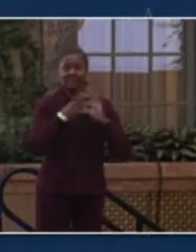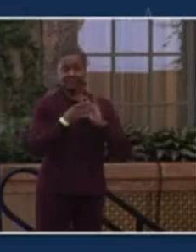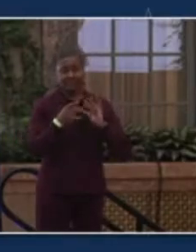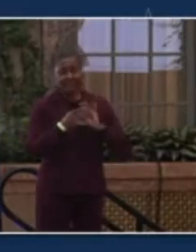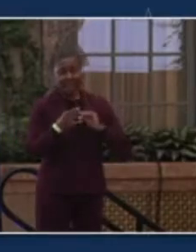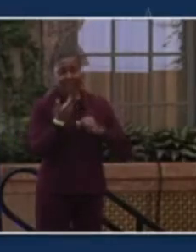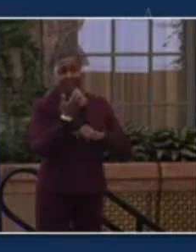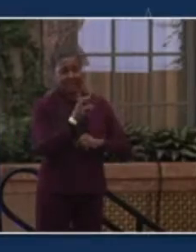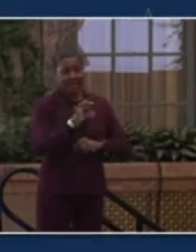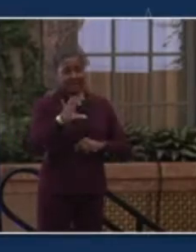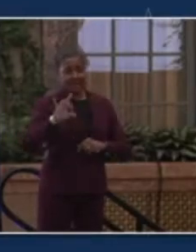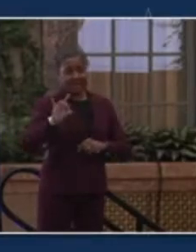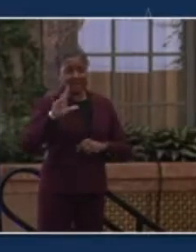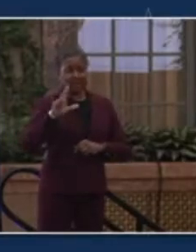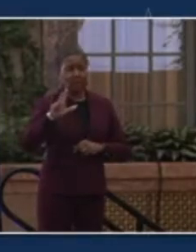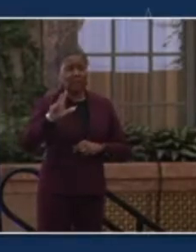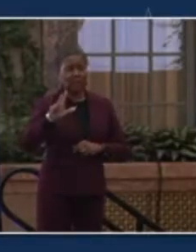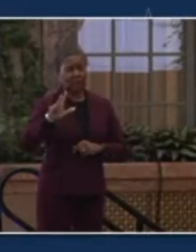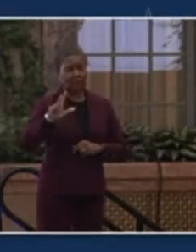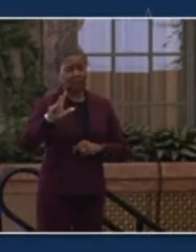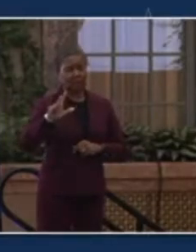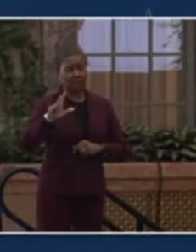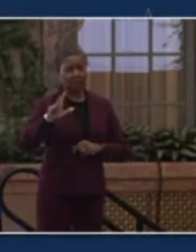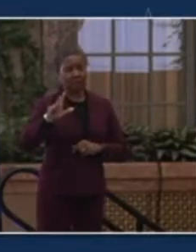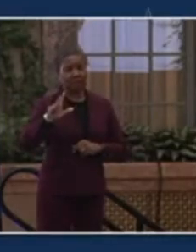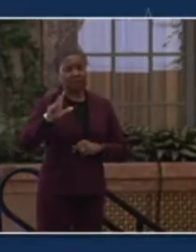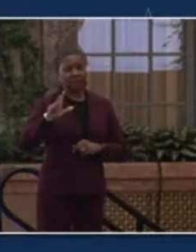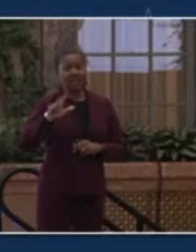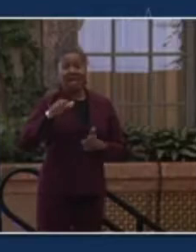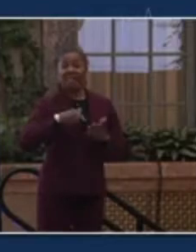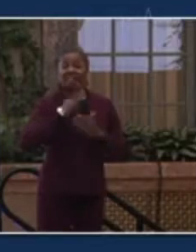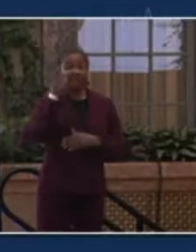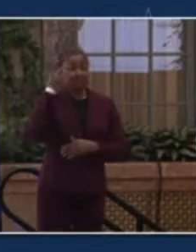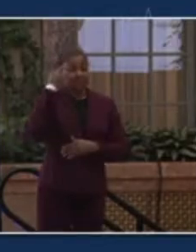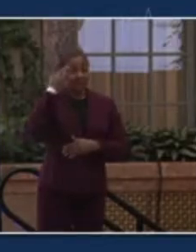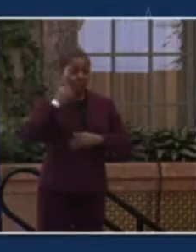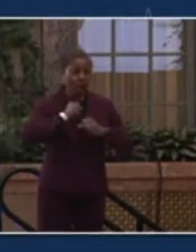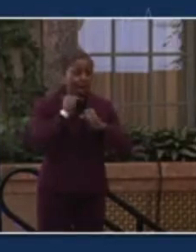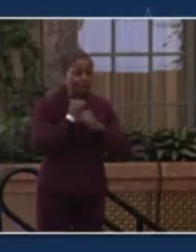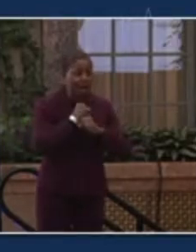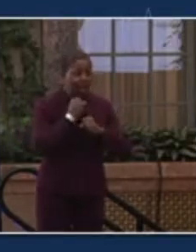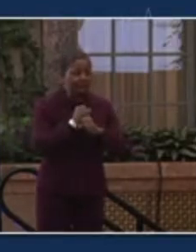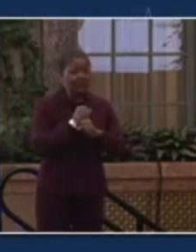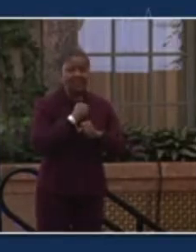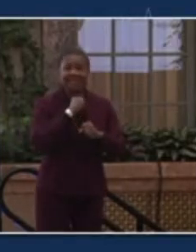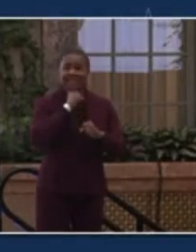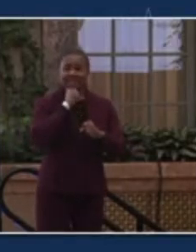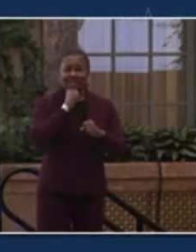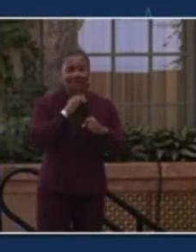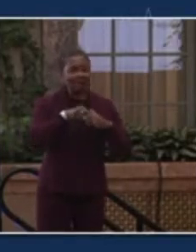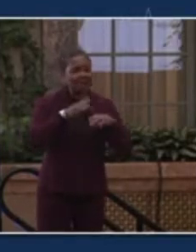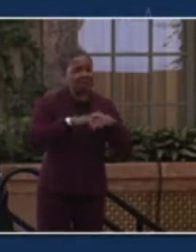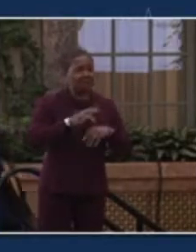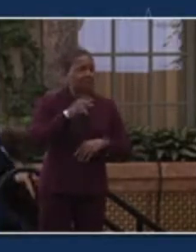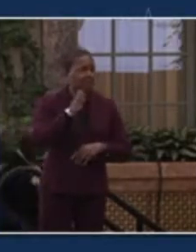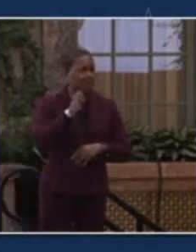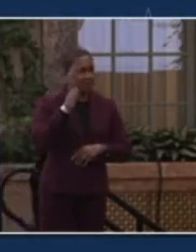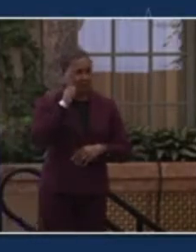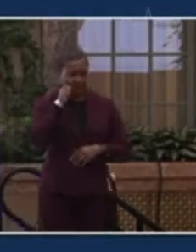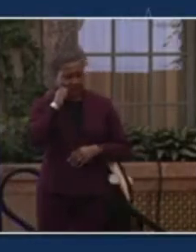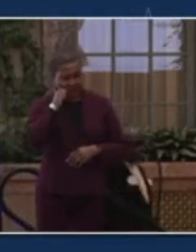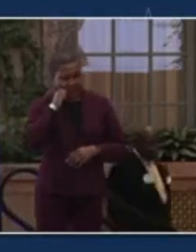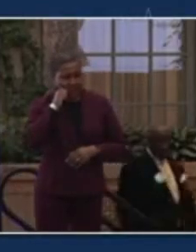in 1983 that this political battle is not about race, it's